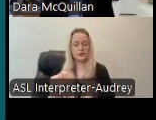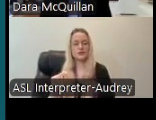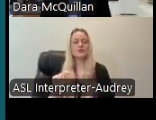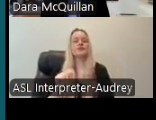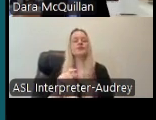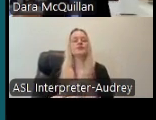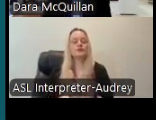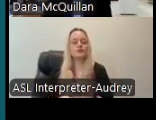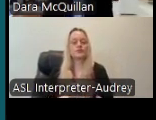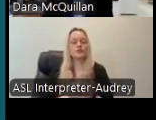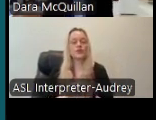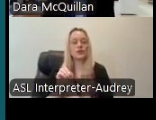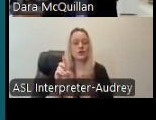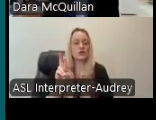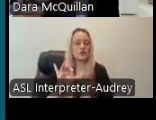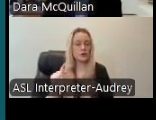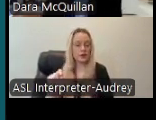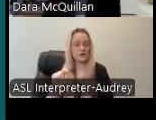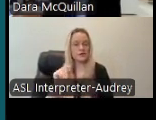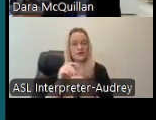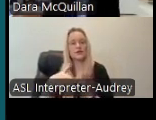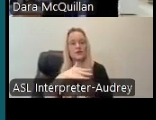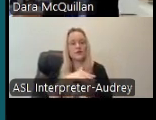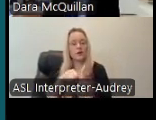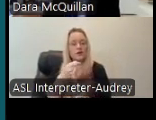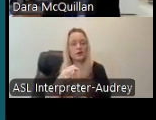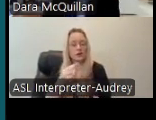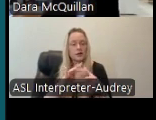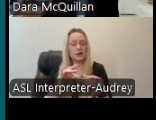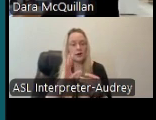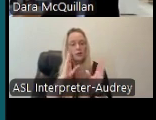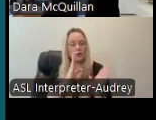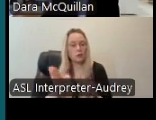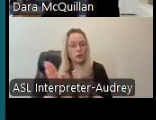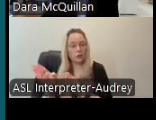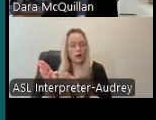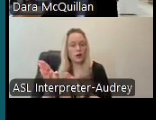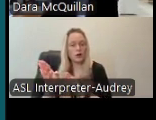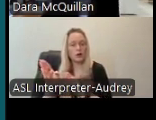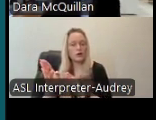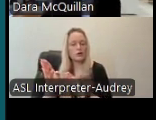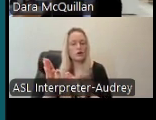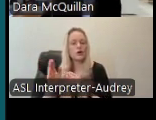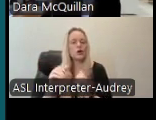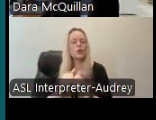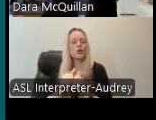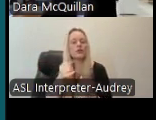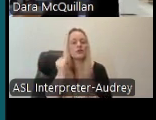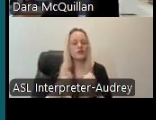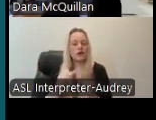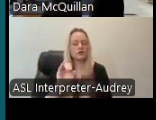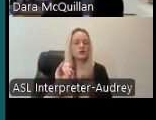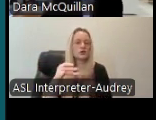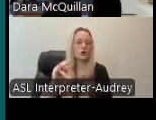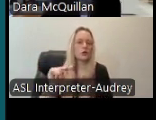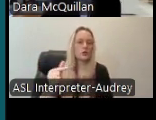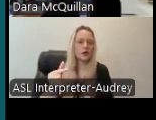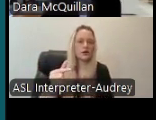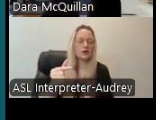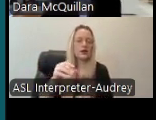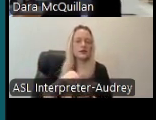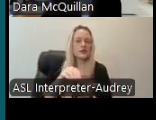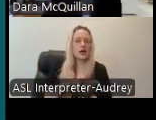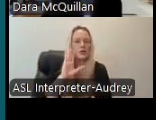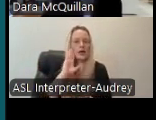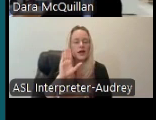Subsequently, the draft environmental impact statement will be prepared in accordance with the final scoping document and will contain detailed information